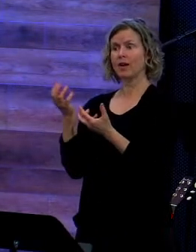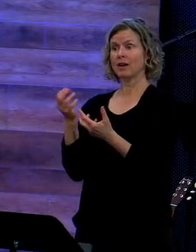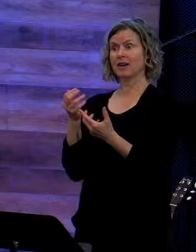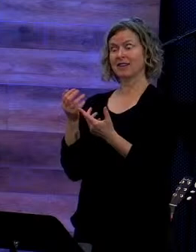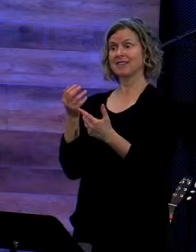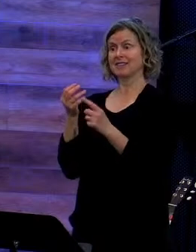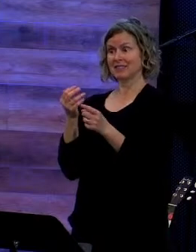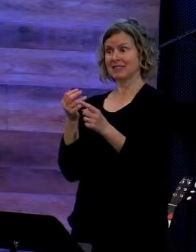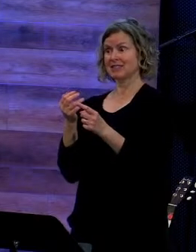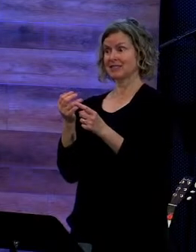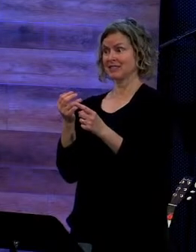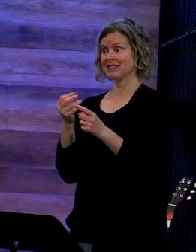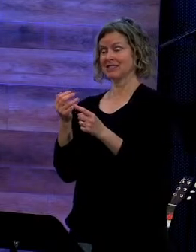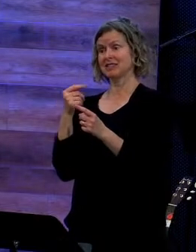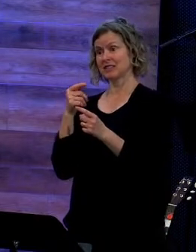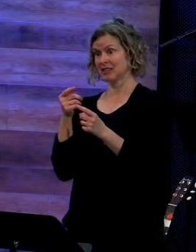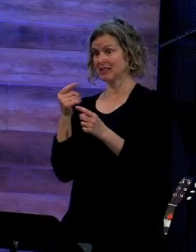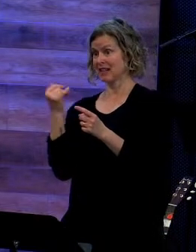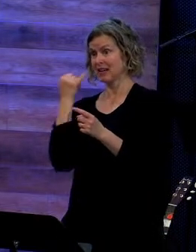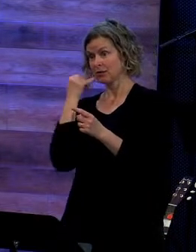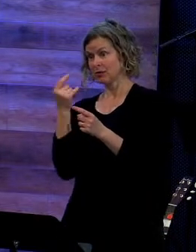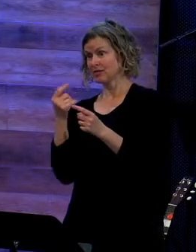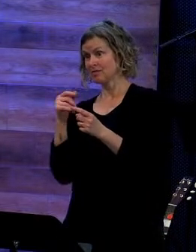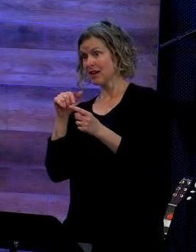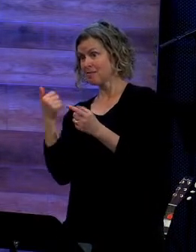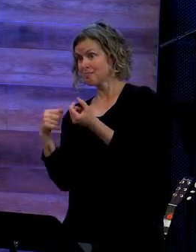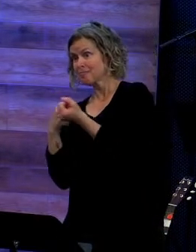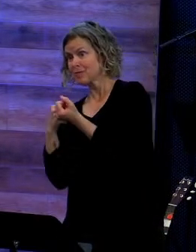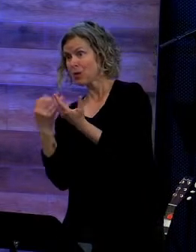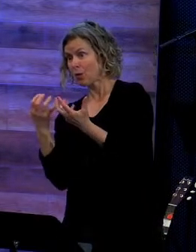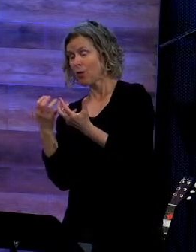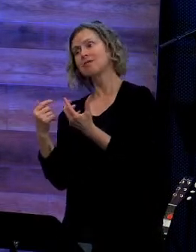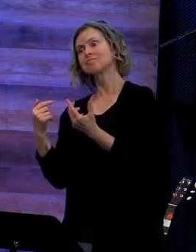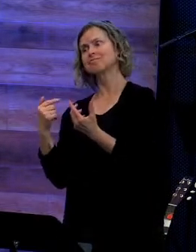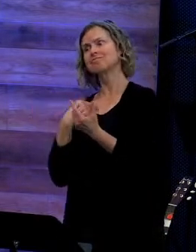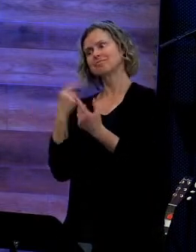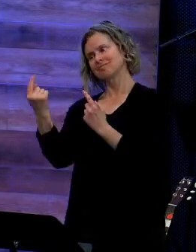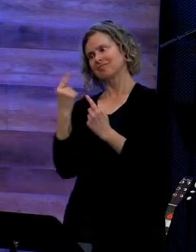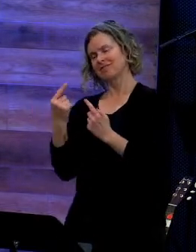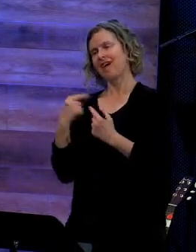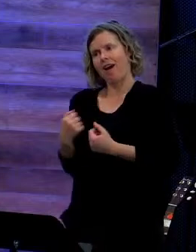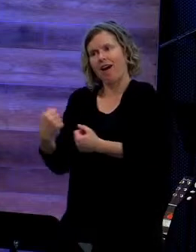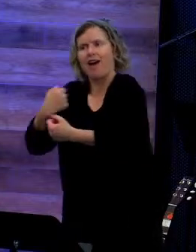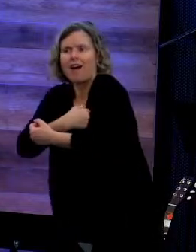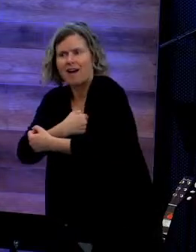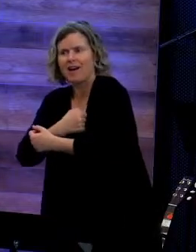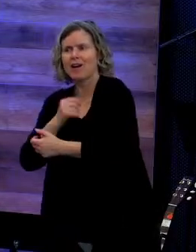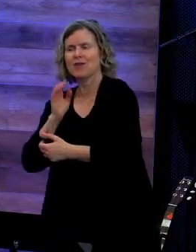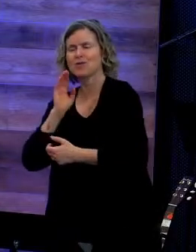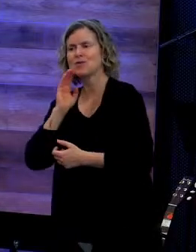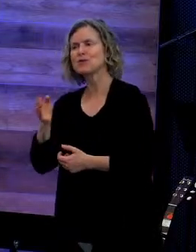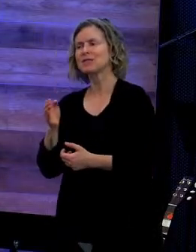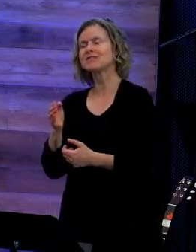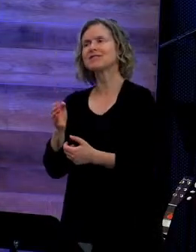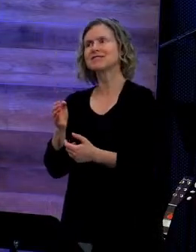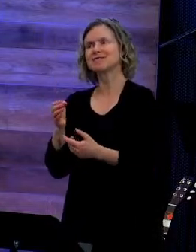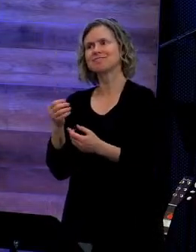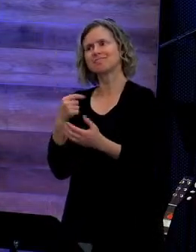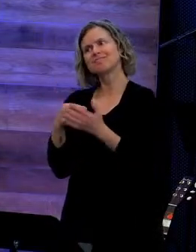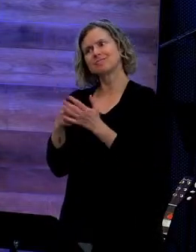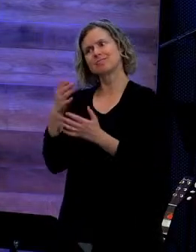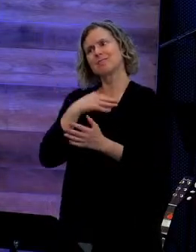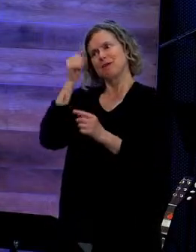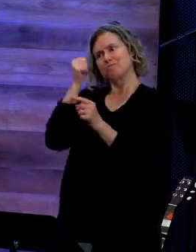hug as my brother and my sister. And here's the thing. If you are already a Christian, if you already follow